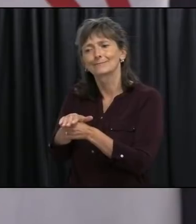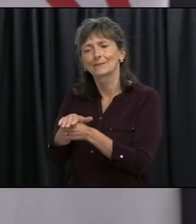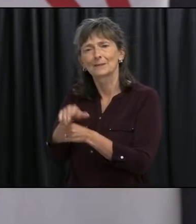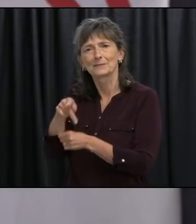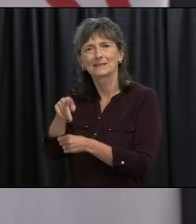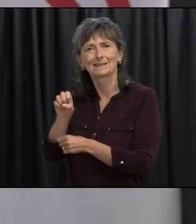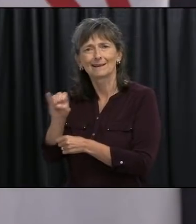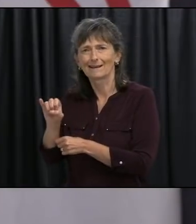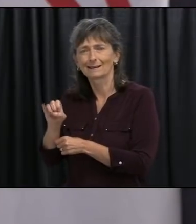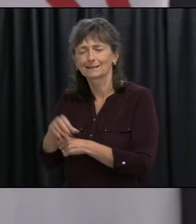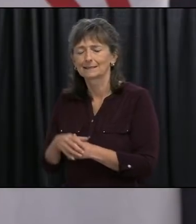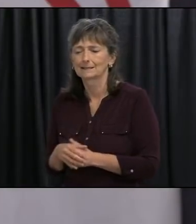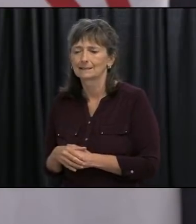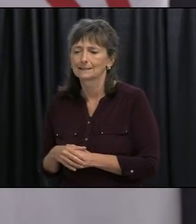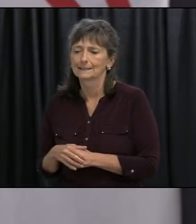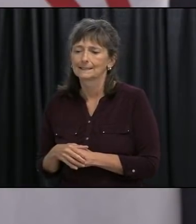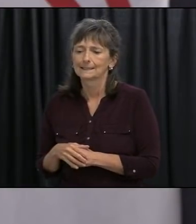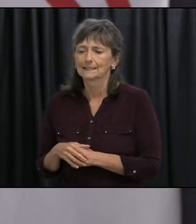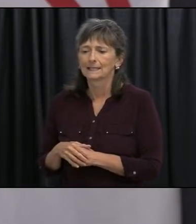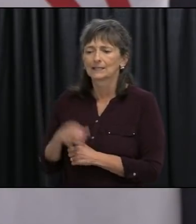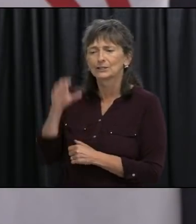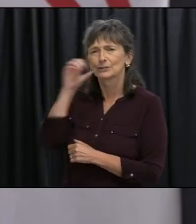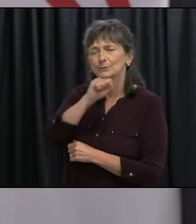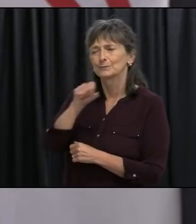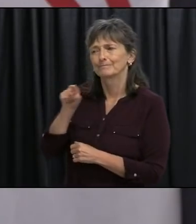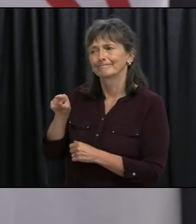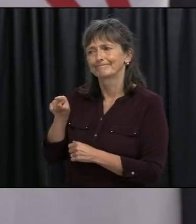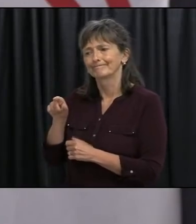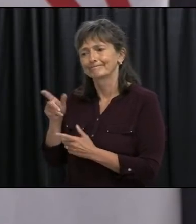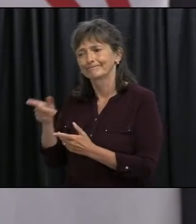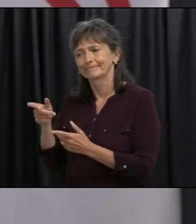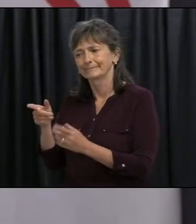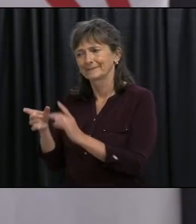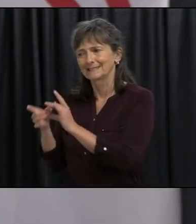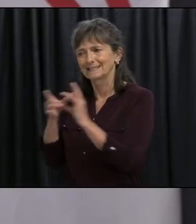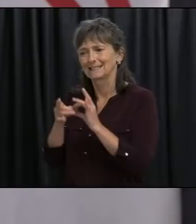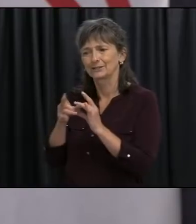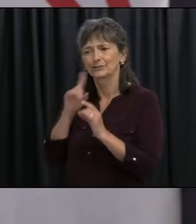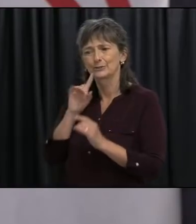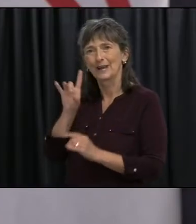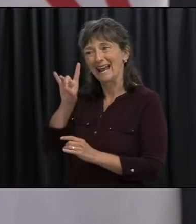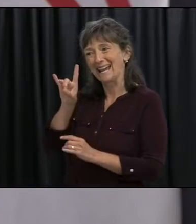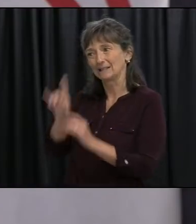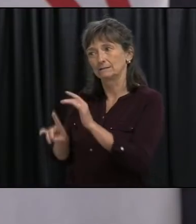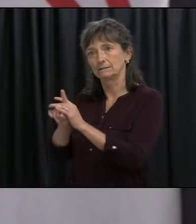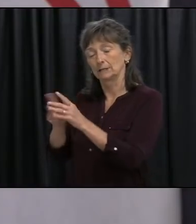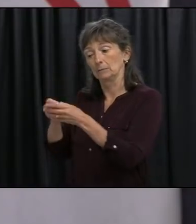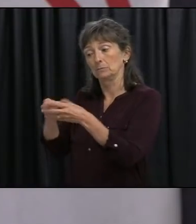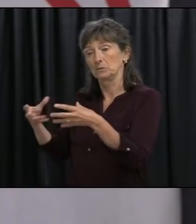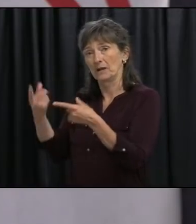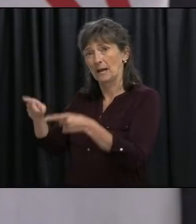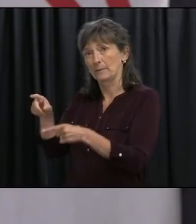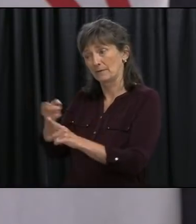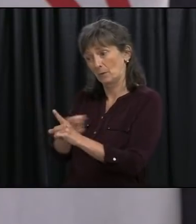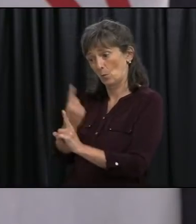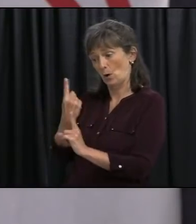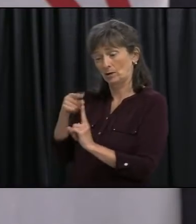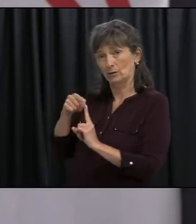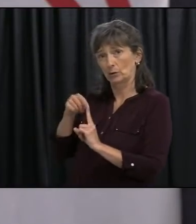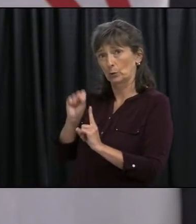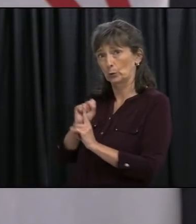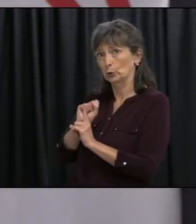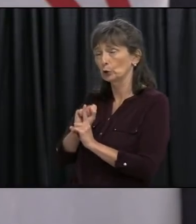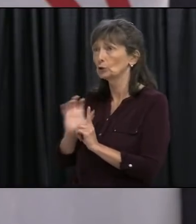in PEI, and trying to connect that individual to the 8 cases that they would have had there, because that's simply not